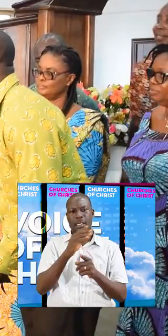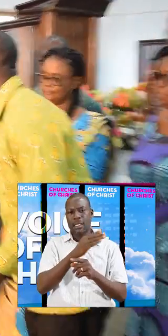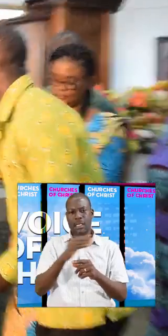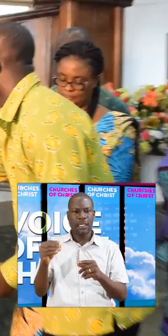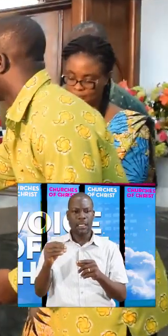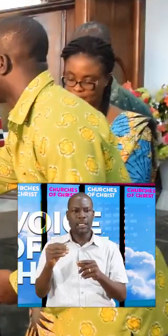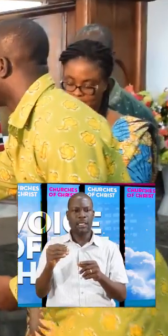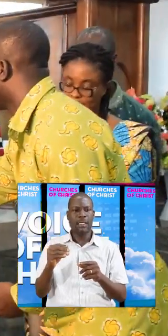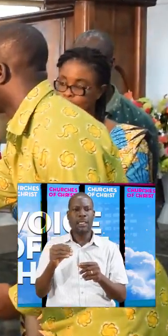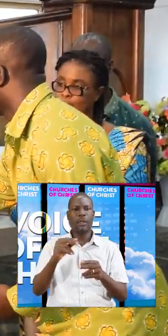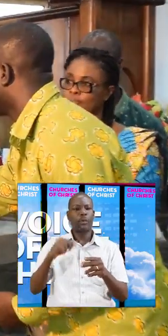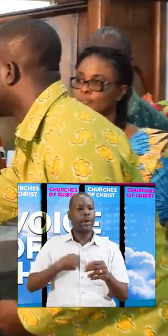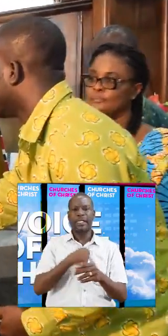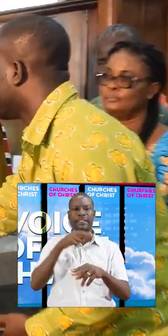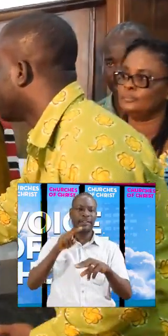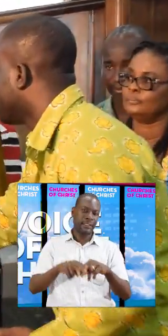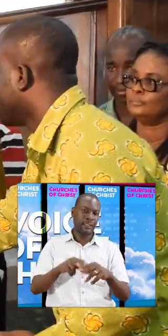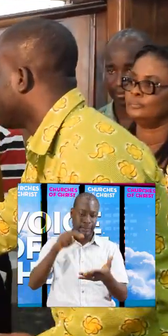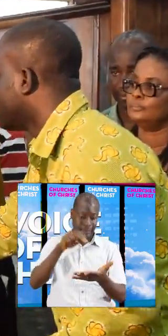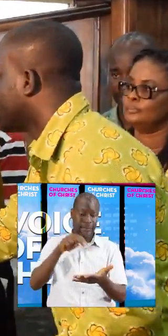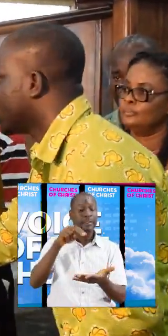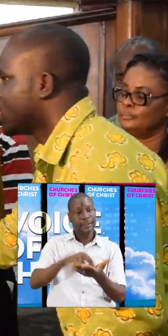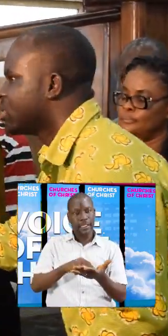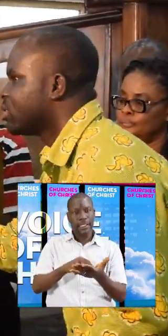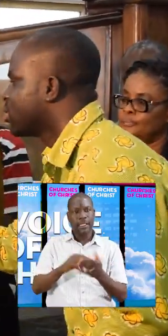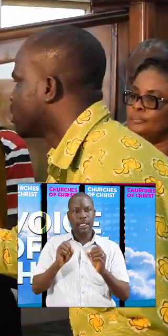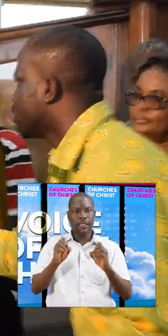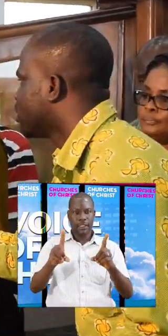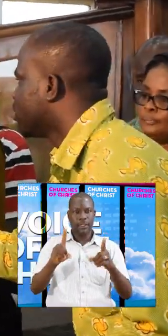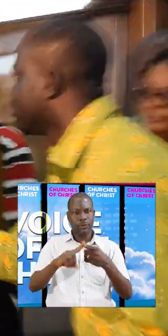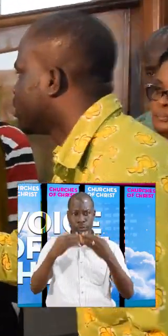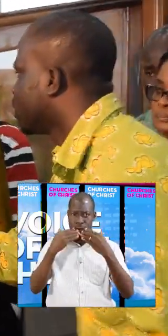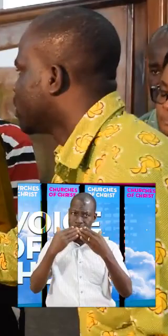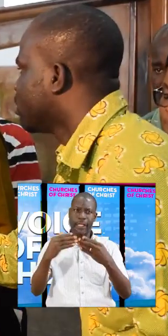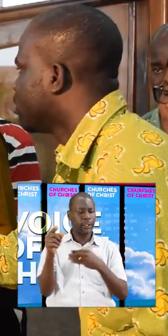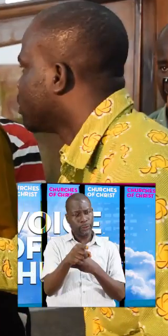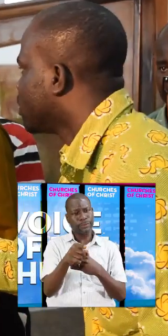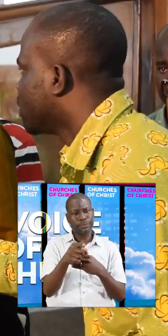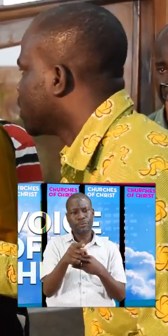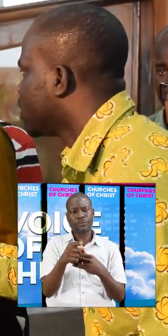Municipal Director, if you are meeting me, Minister of Education, and Emu Edamwasi.